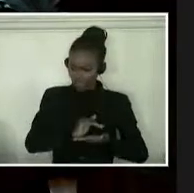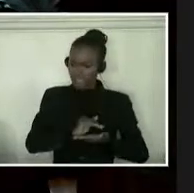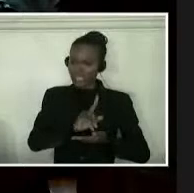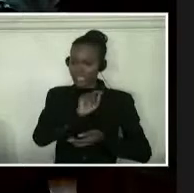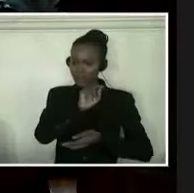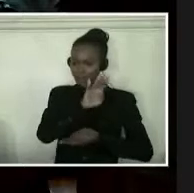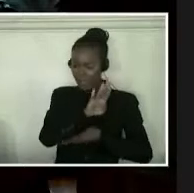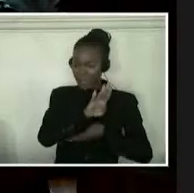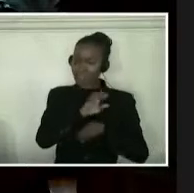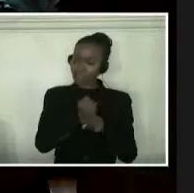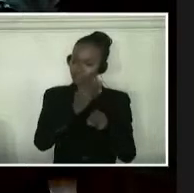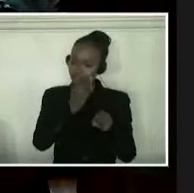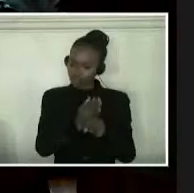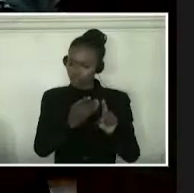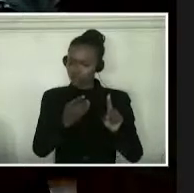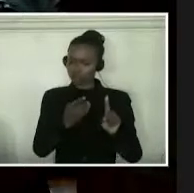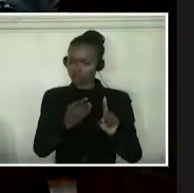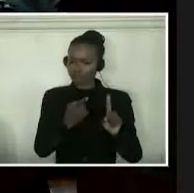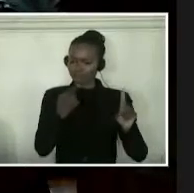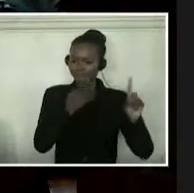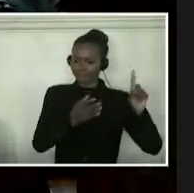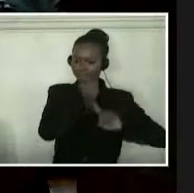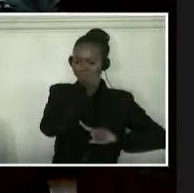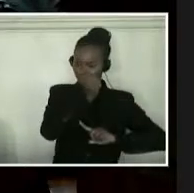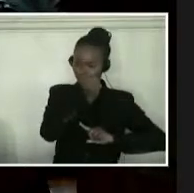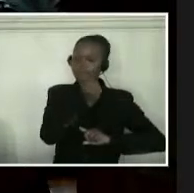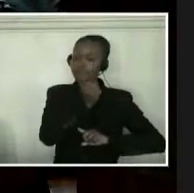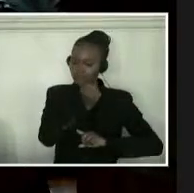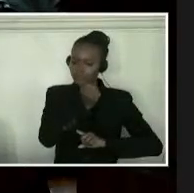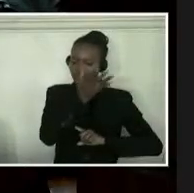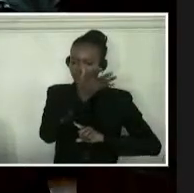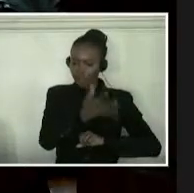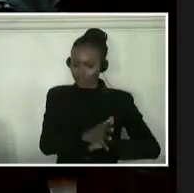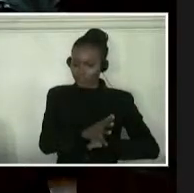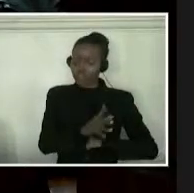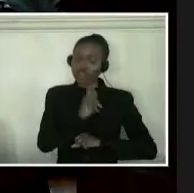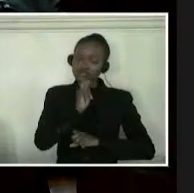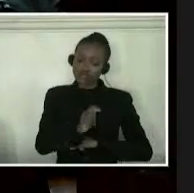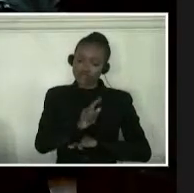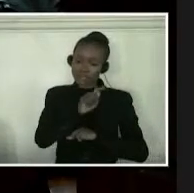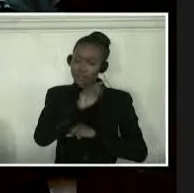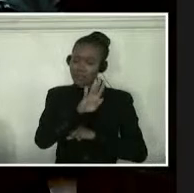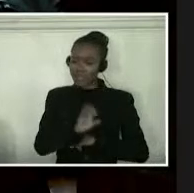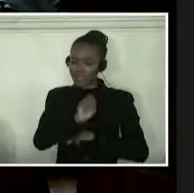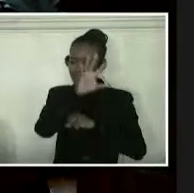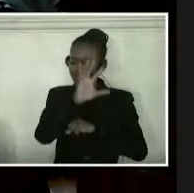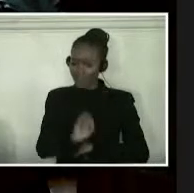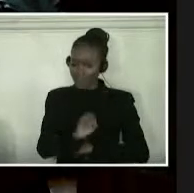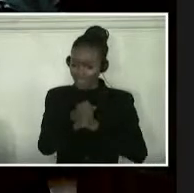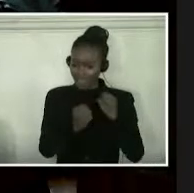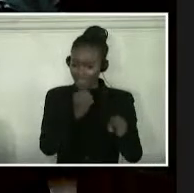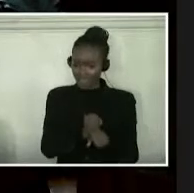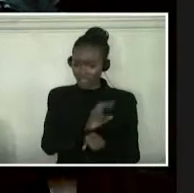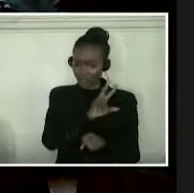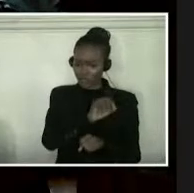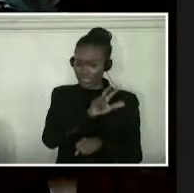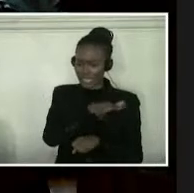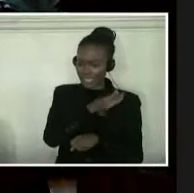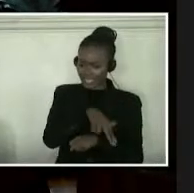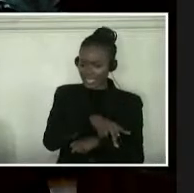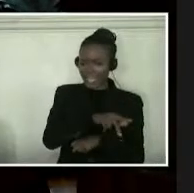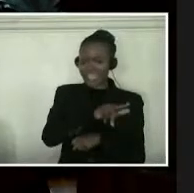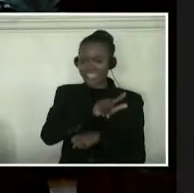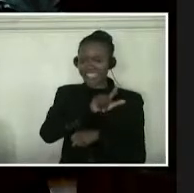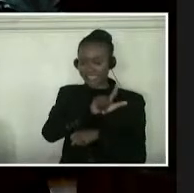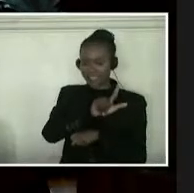tp that have been made by global leaders share the privilege of tp in south africa in 2018 was 737